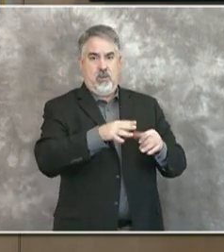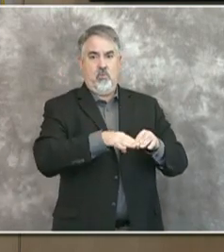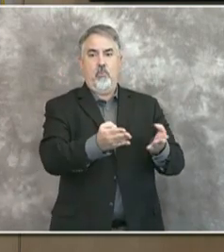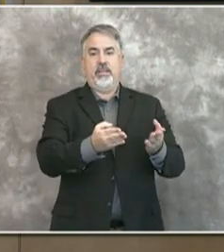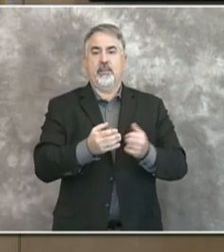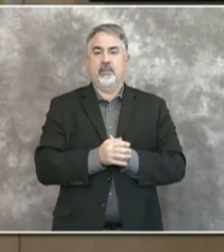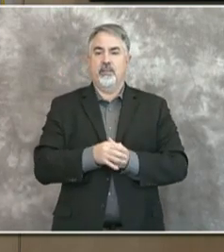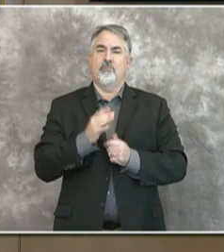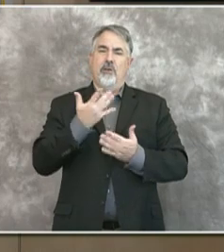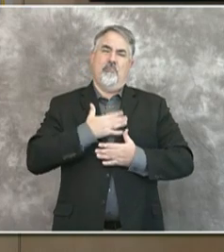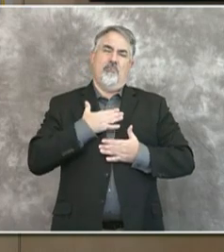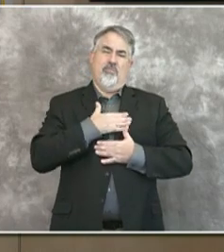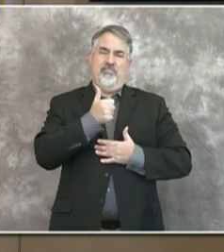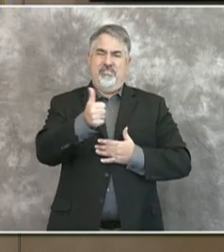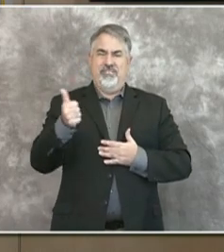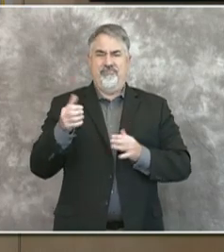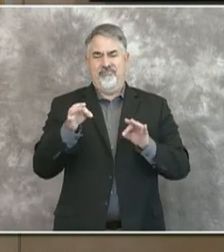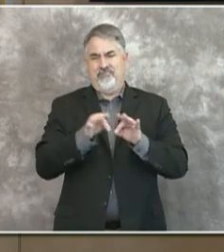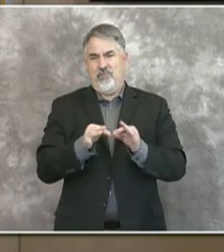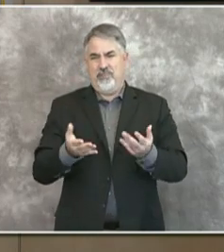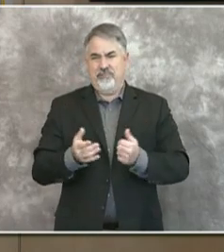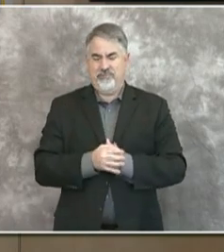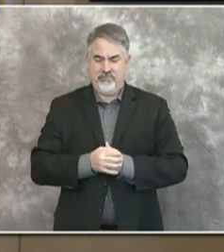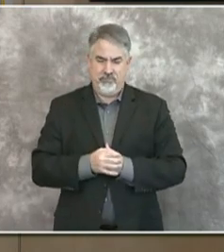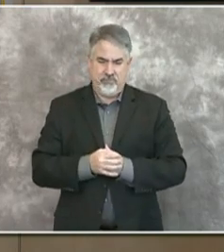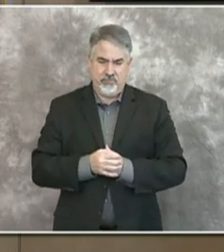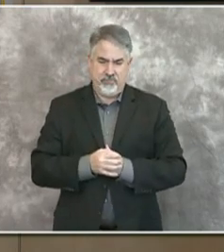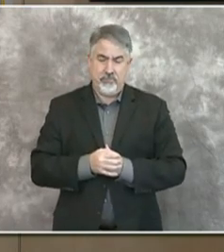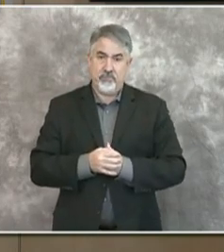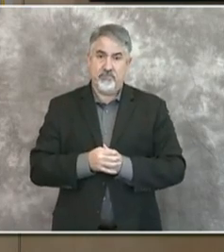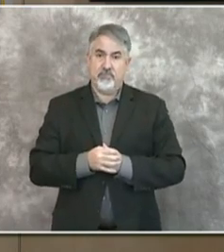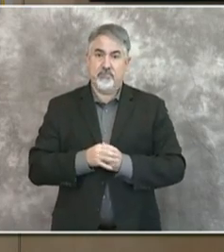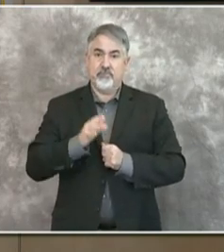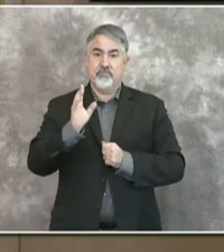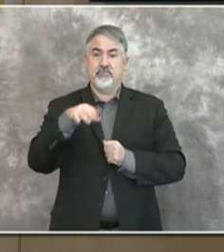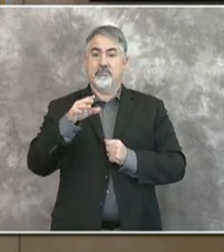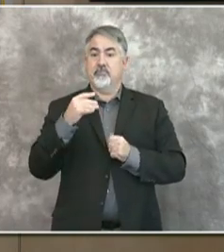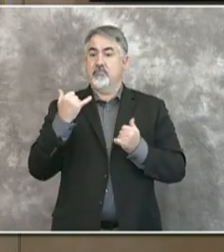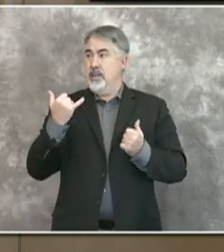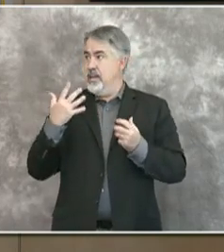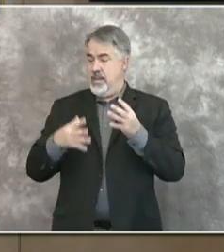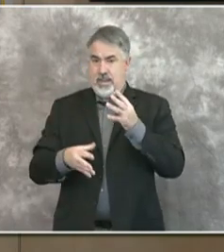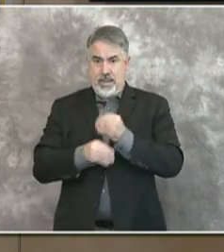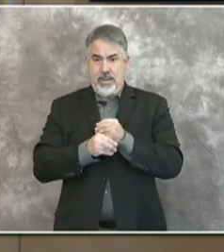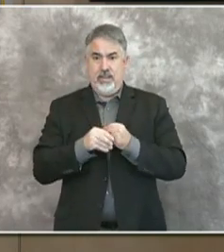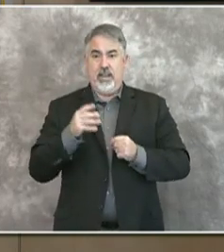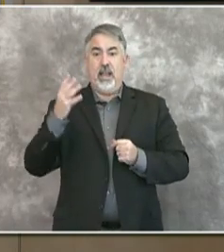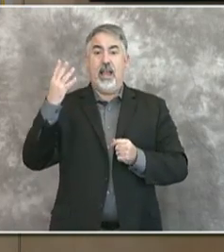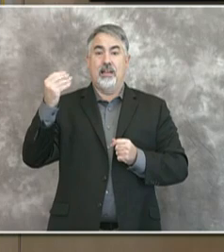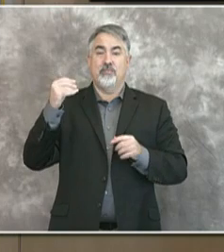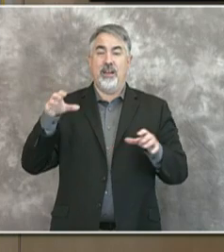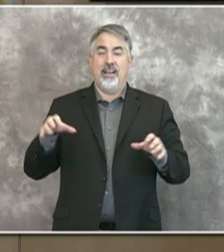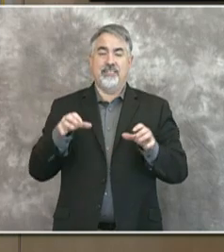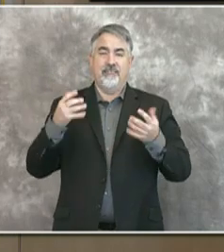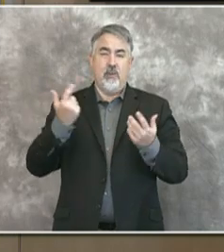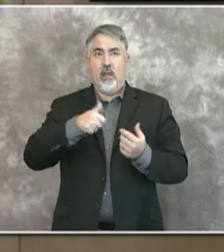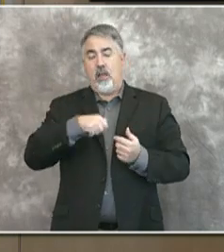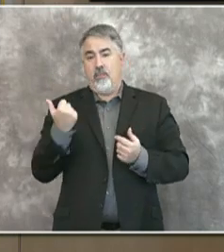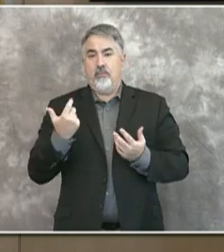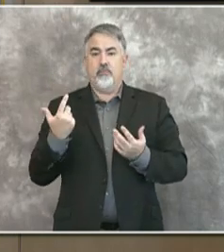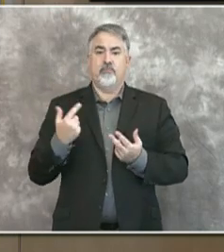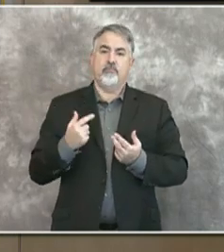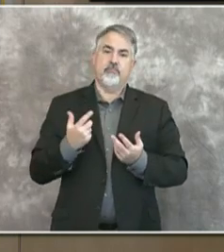enjoy what is available under the existing guidance. We are also adding additional outdoor recreational